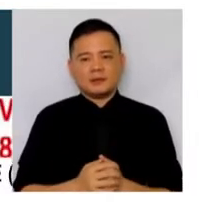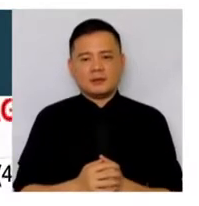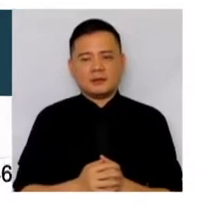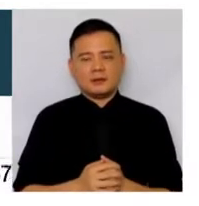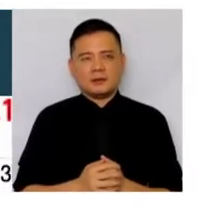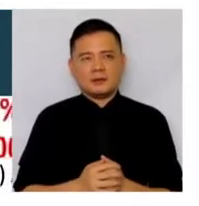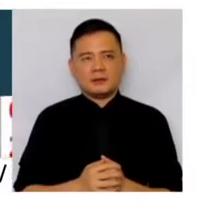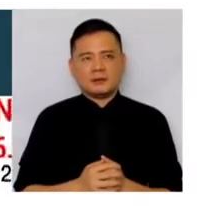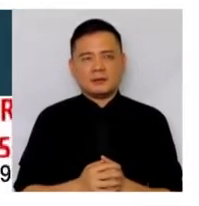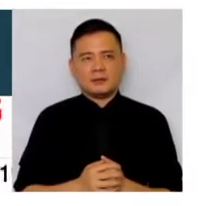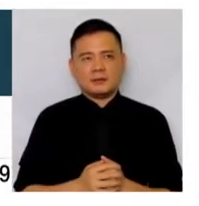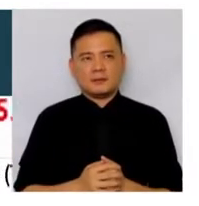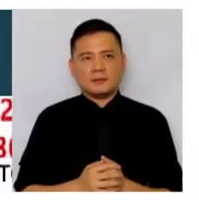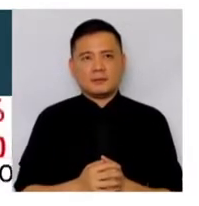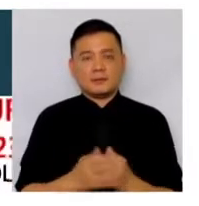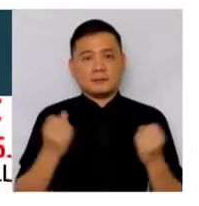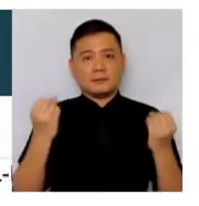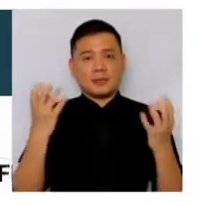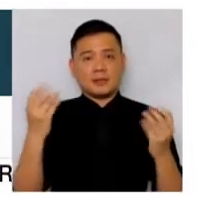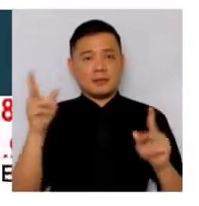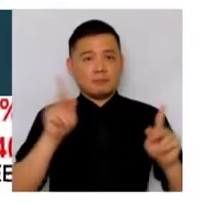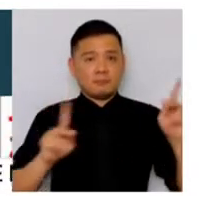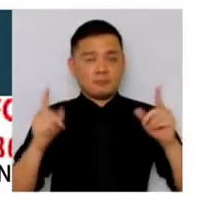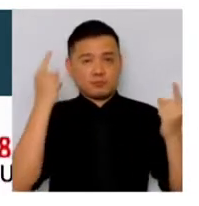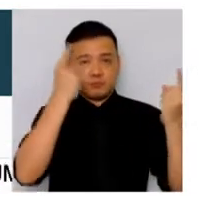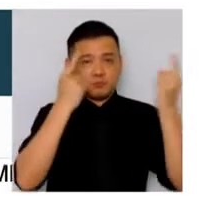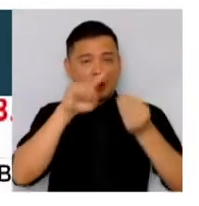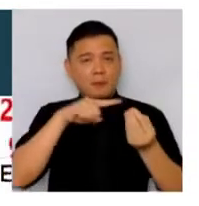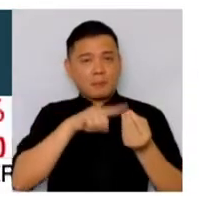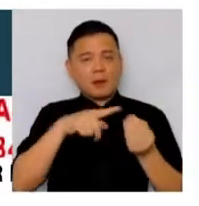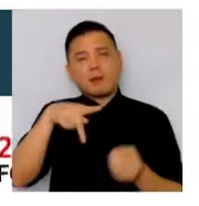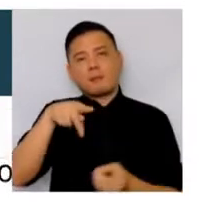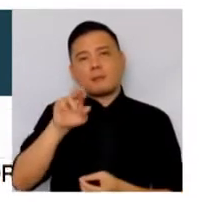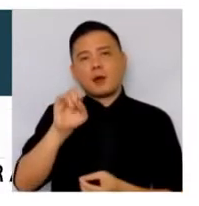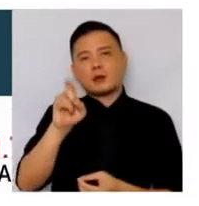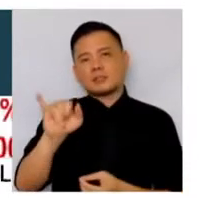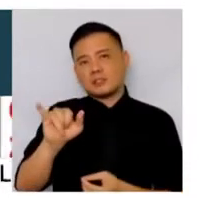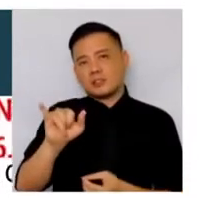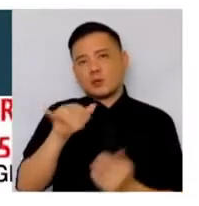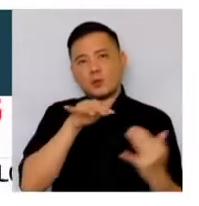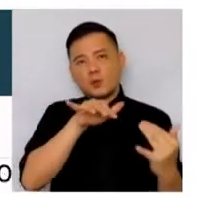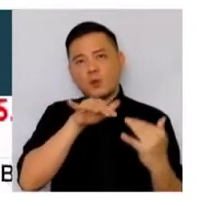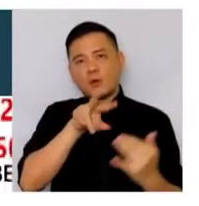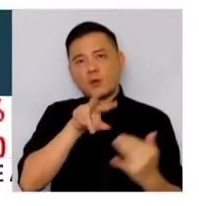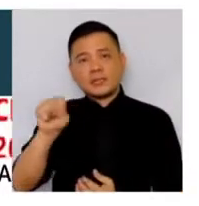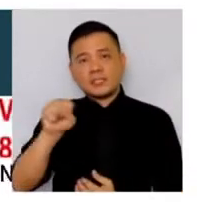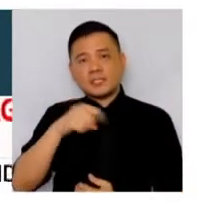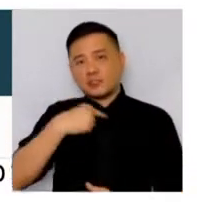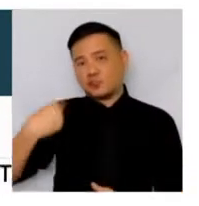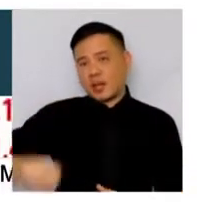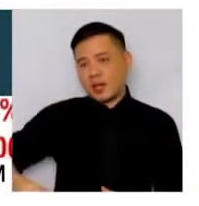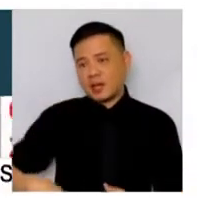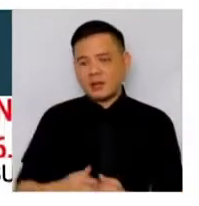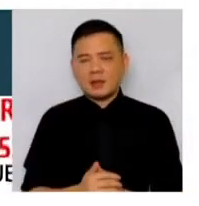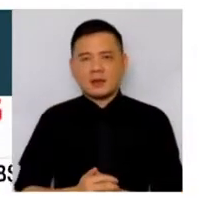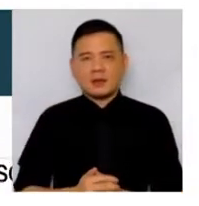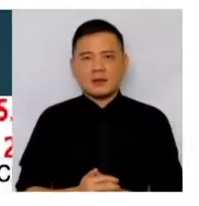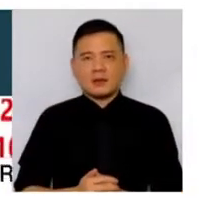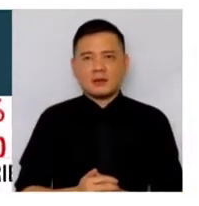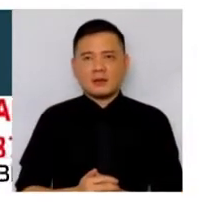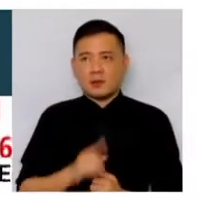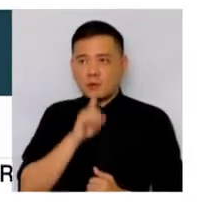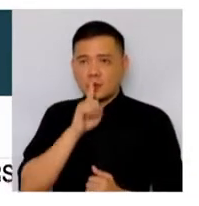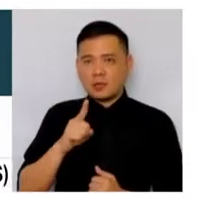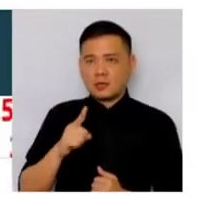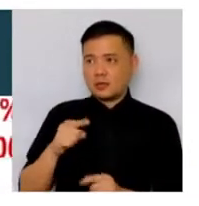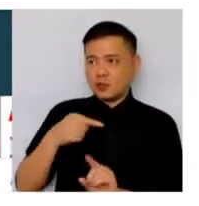which is a concern for many, that this can be a proxy war between the U.S. and China. And with the various builds that China has